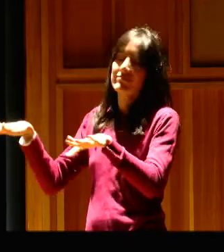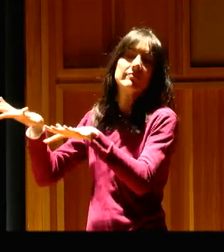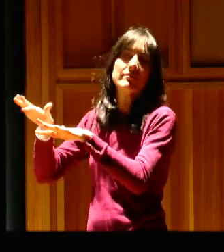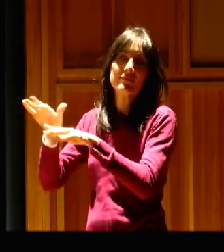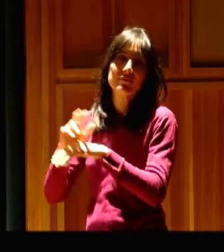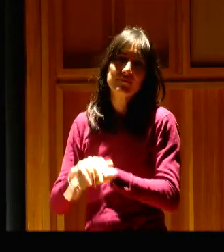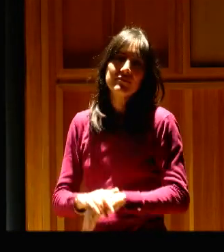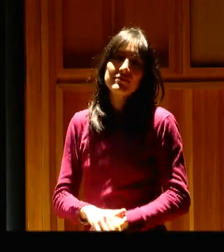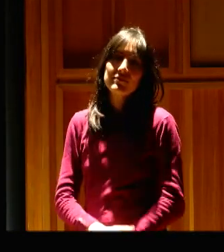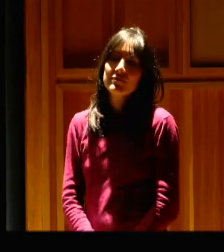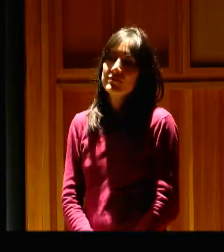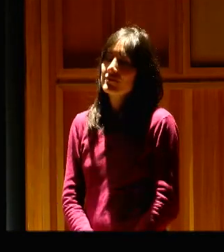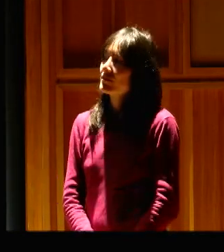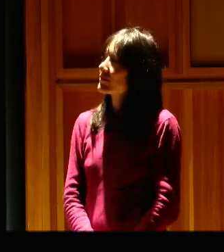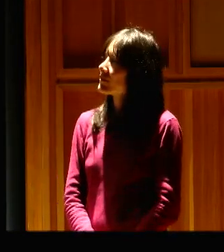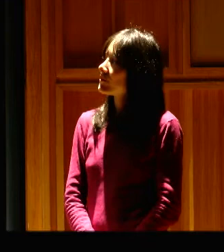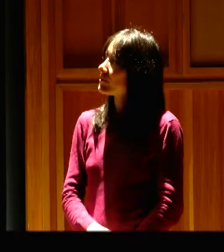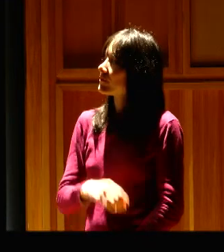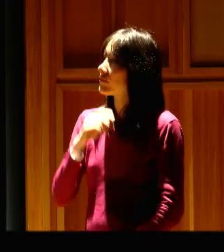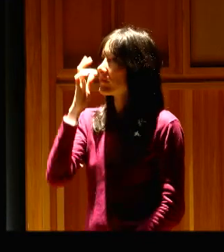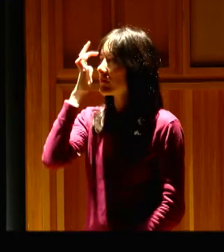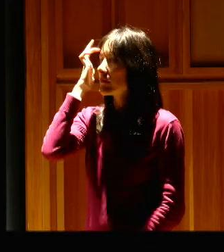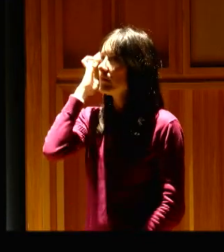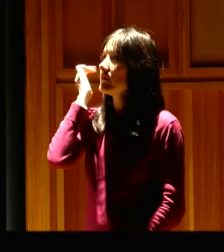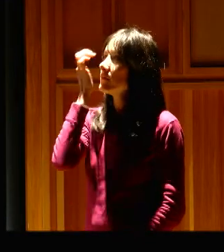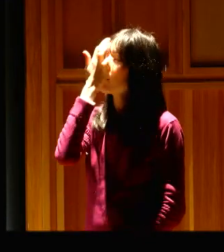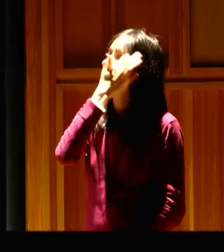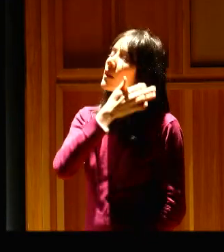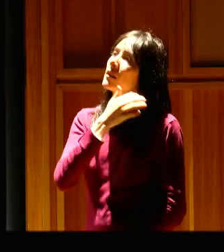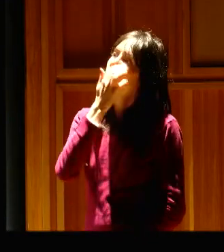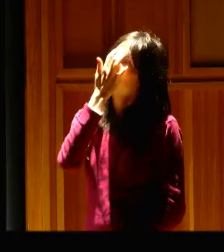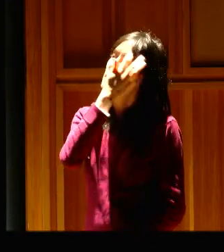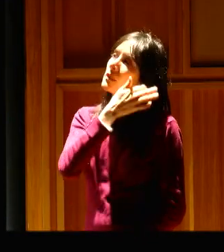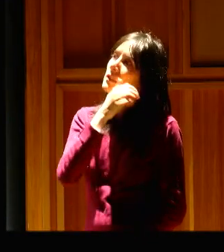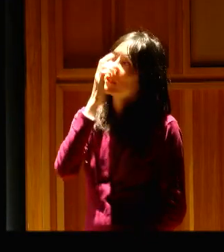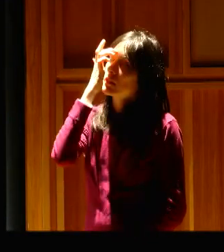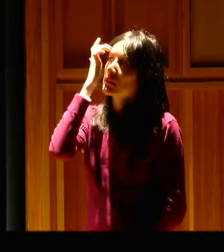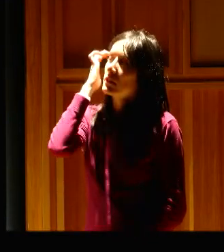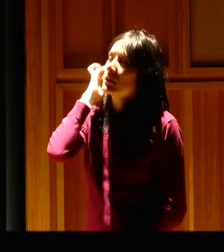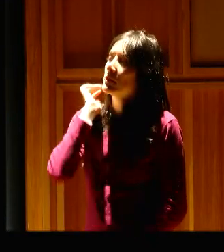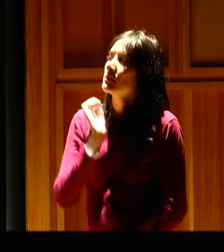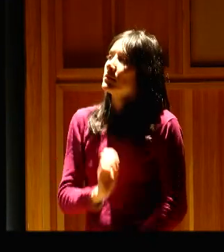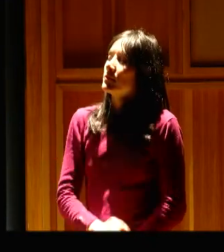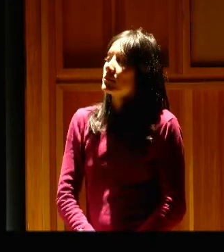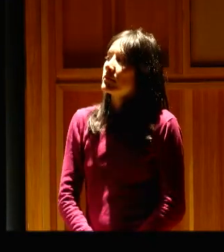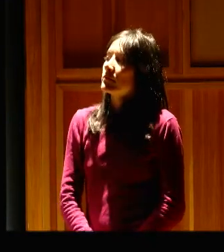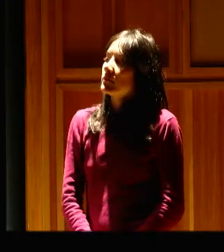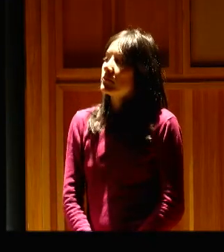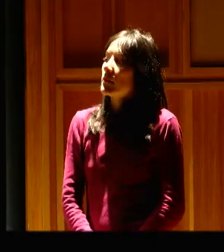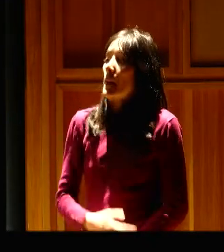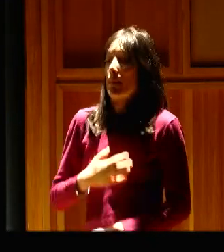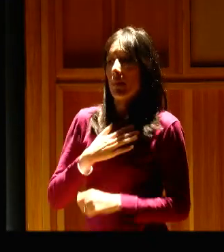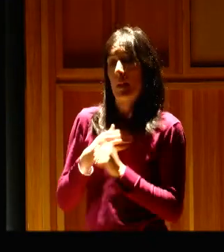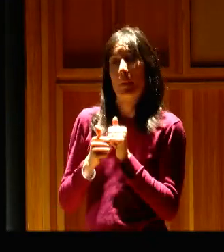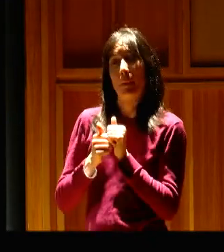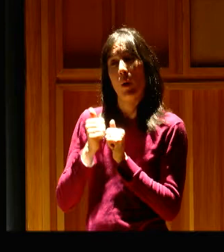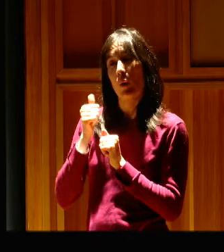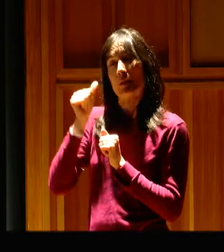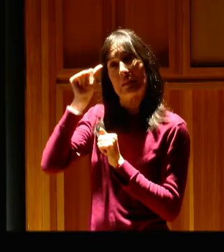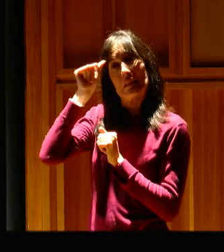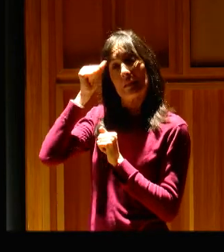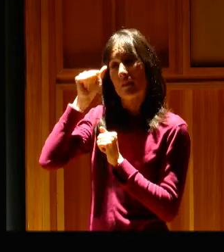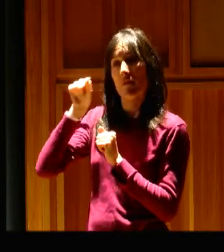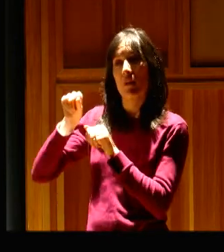most memorable of these trips, however, was not made because of some art-inspired